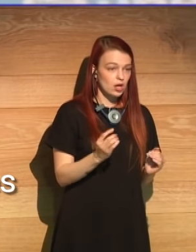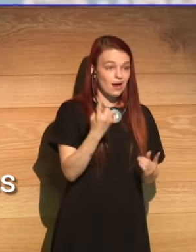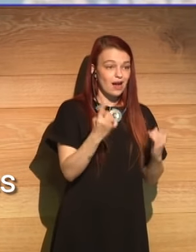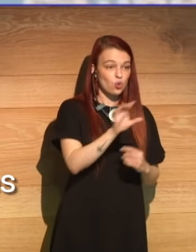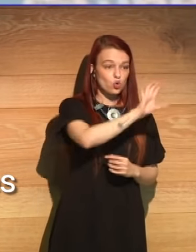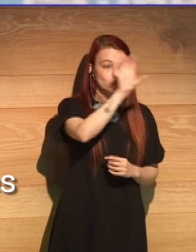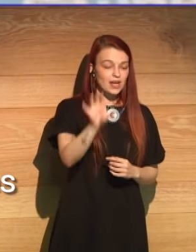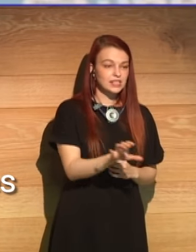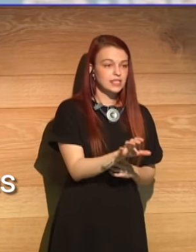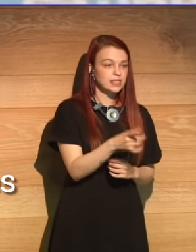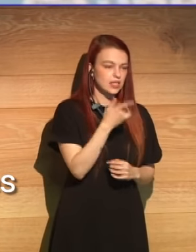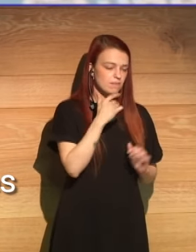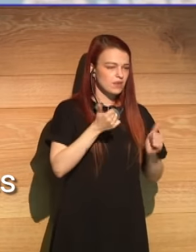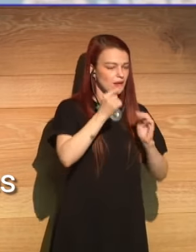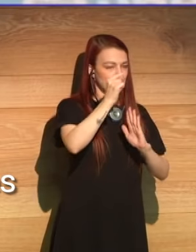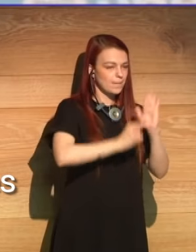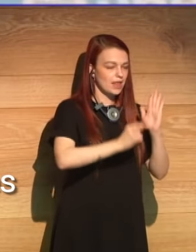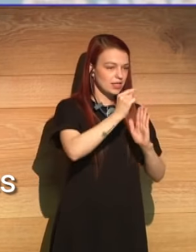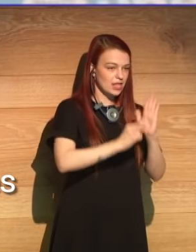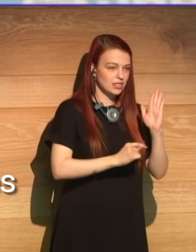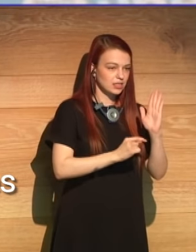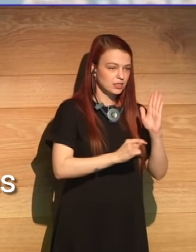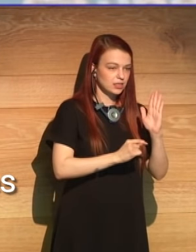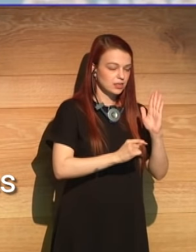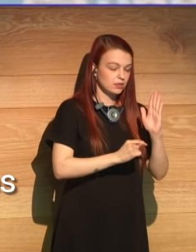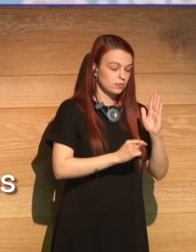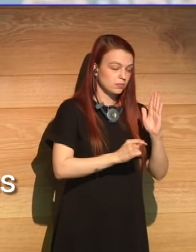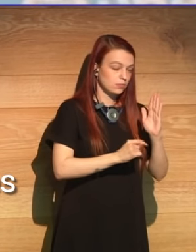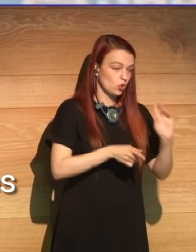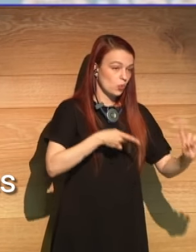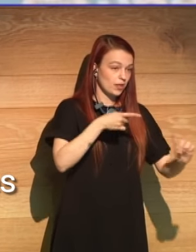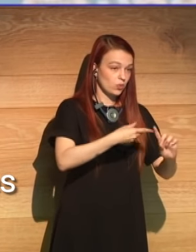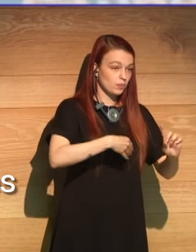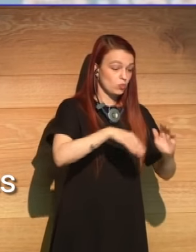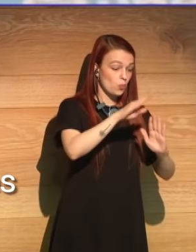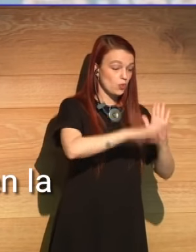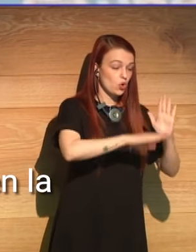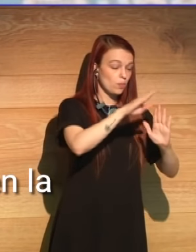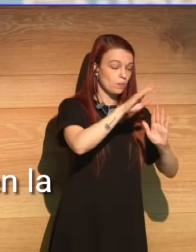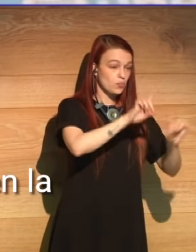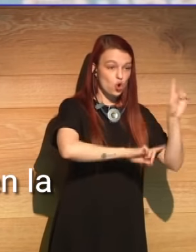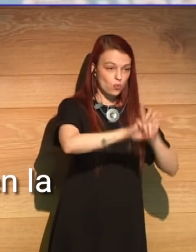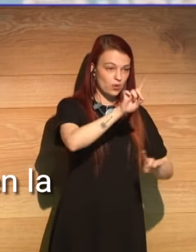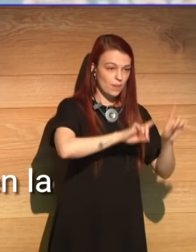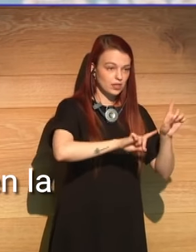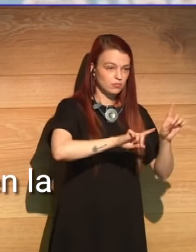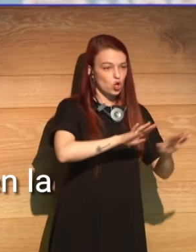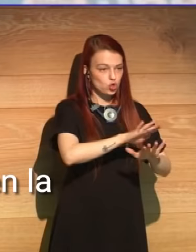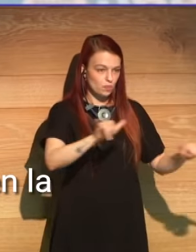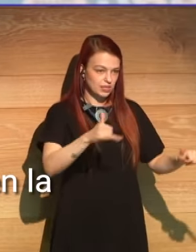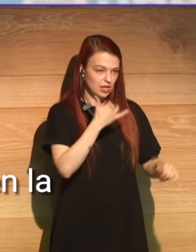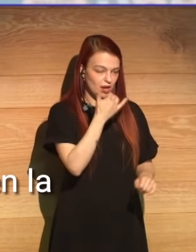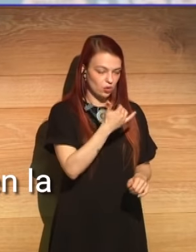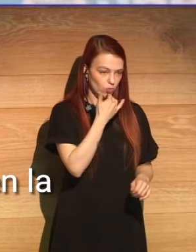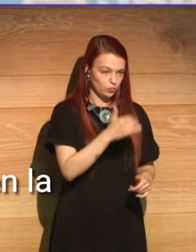Support to counter interrupted school meal programs in the most reported African